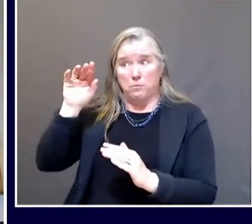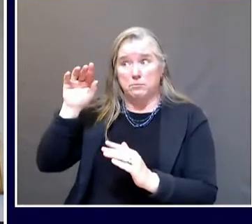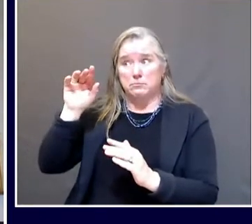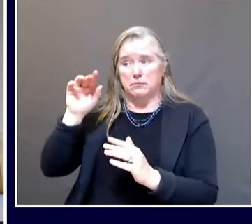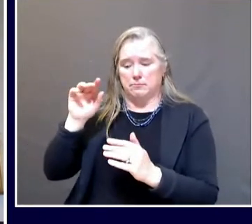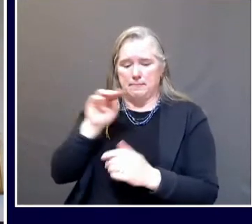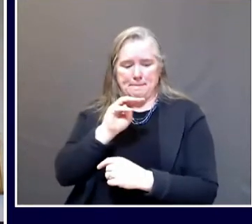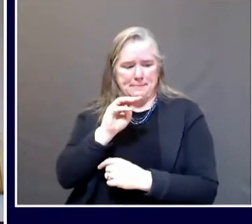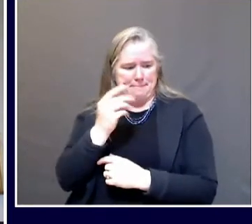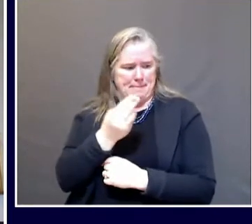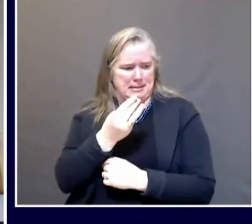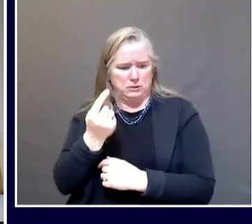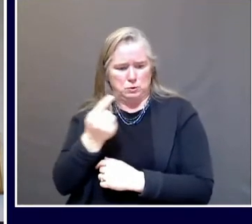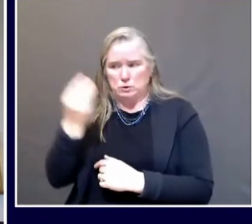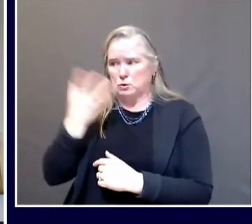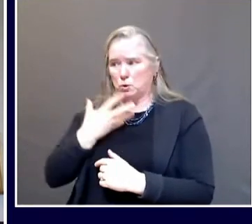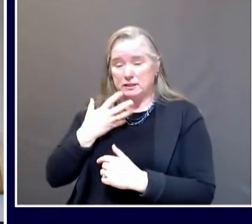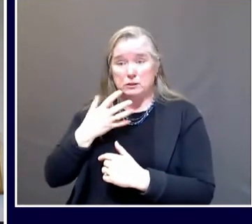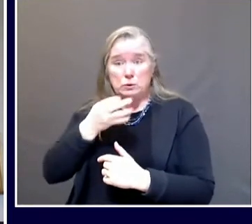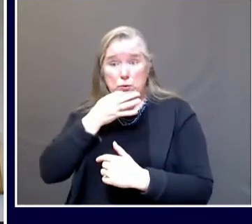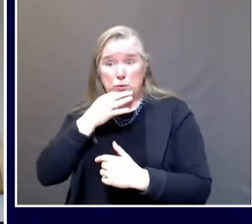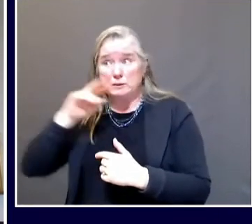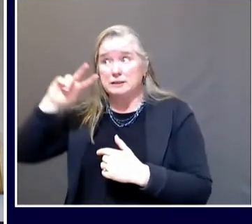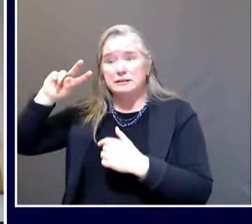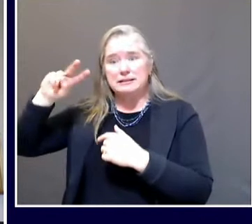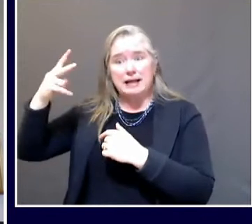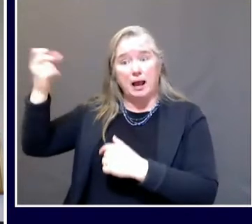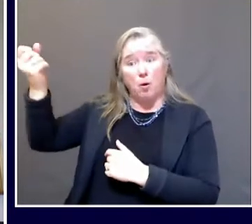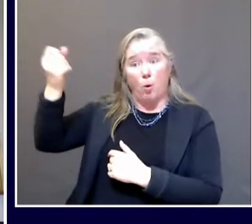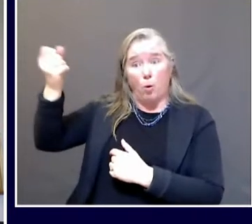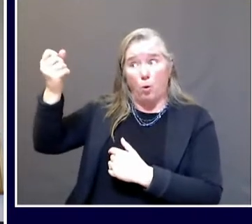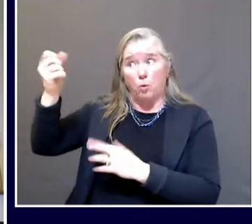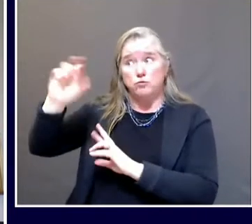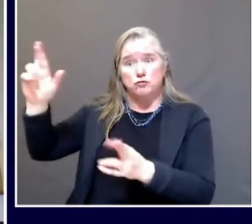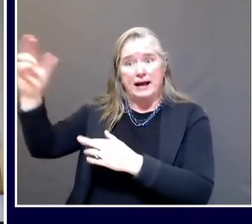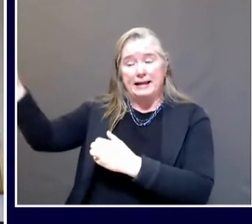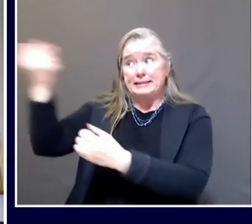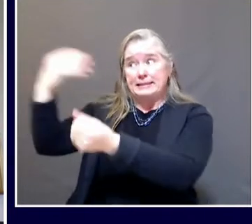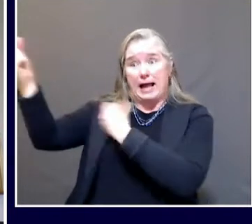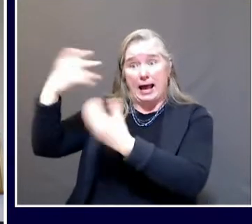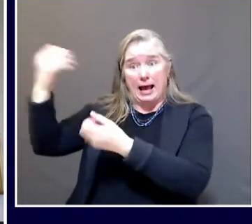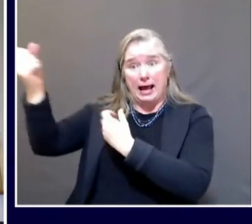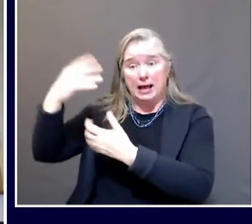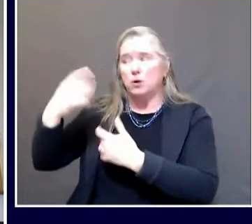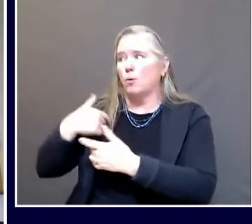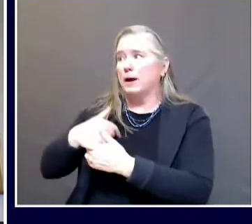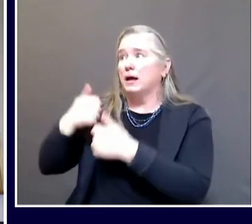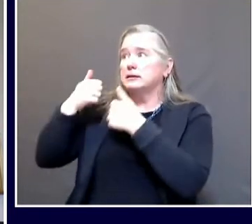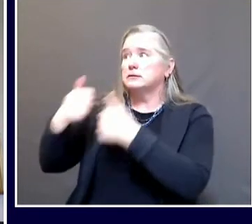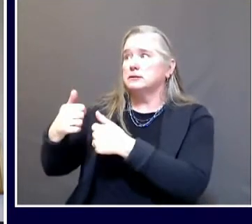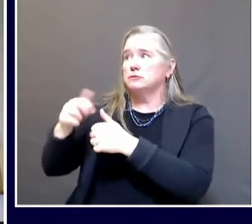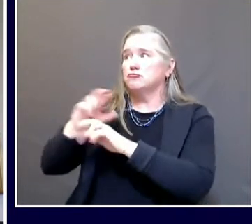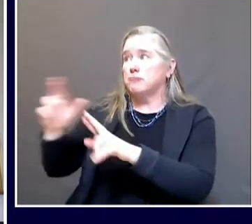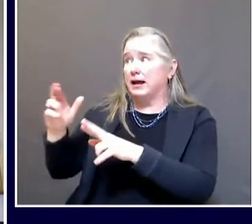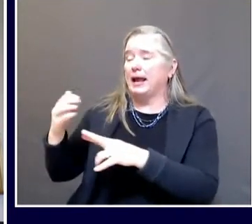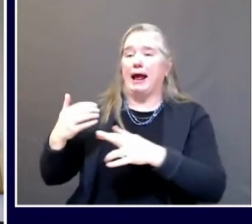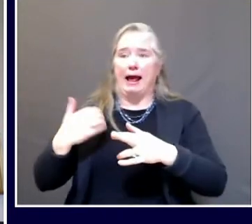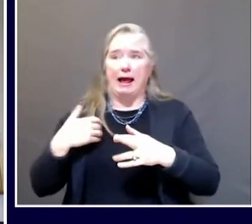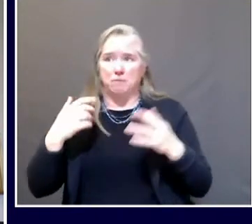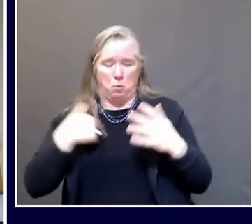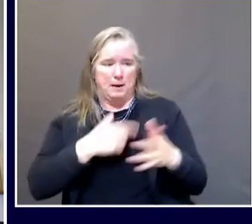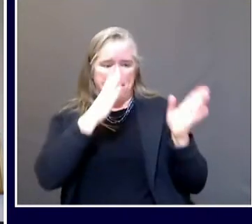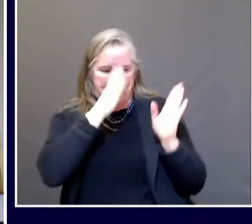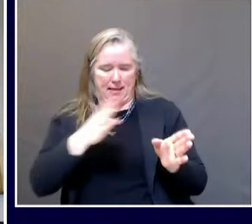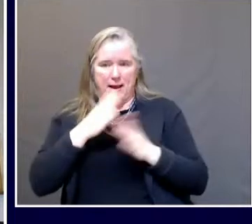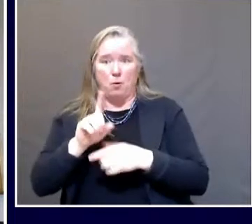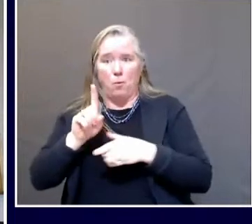would start being released from the shelves would in fact increase our allocation. Indeed, but